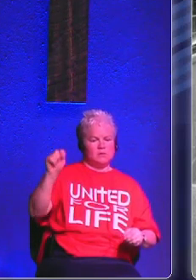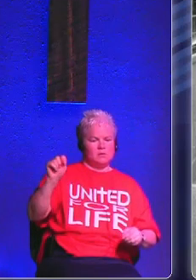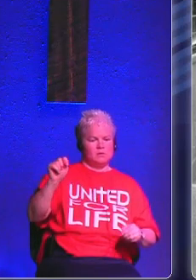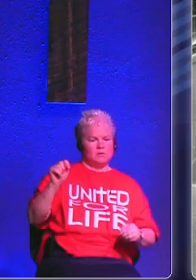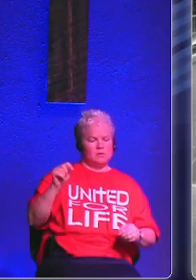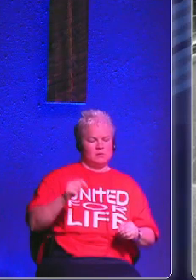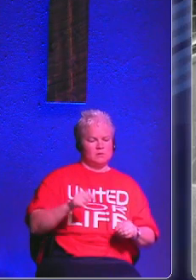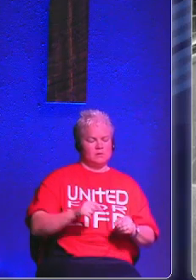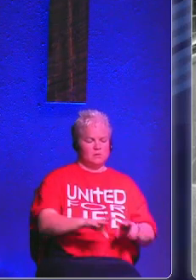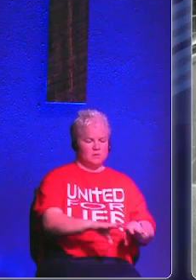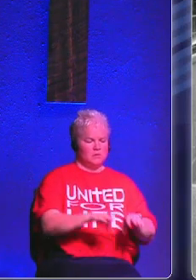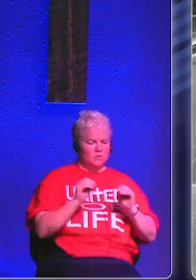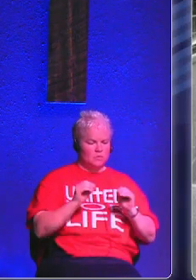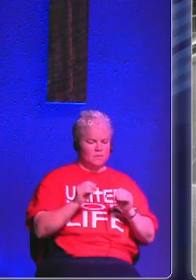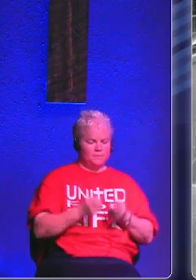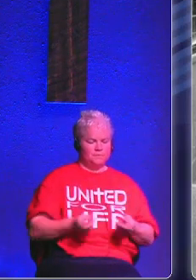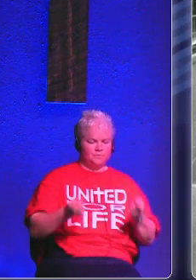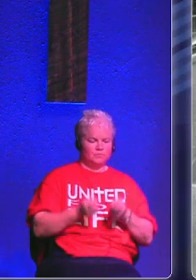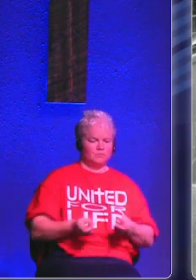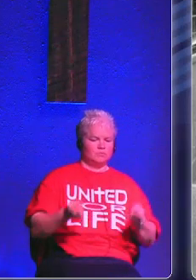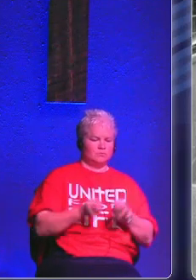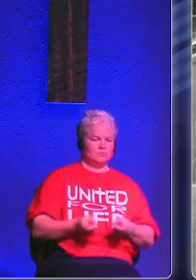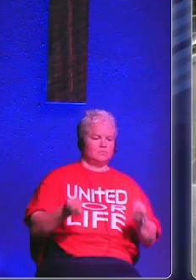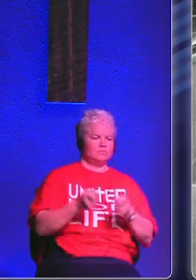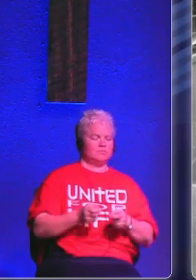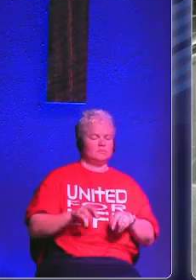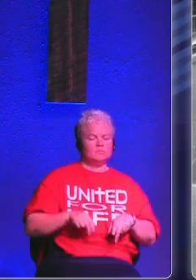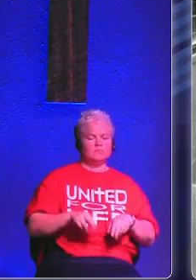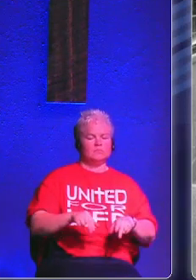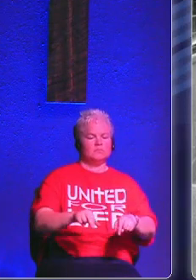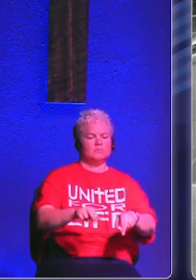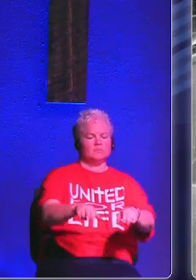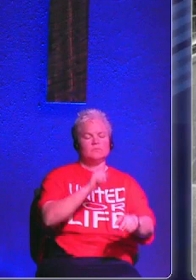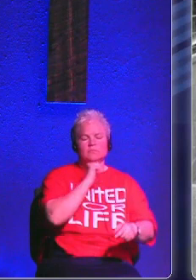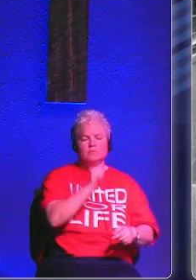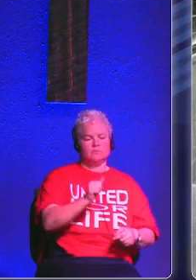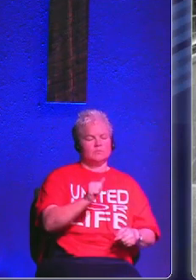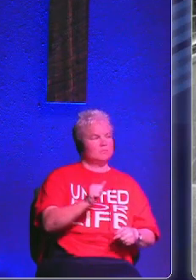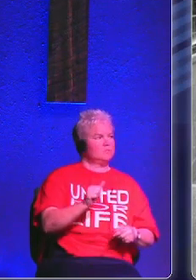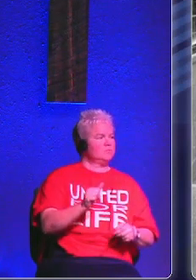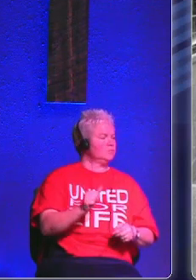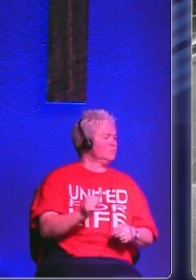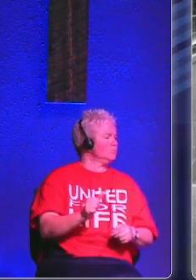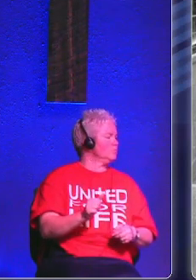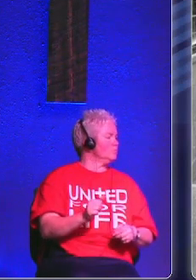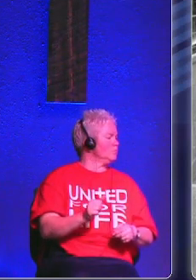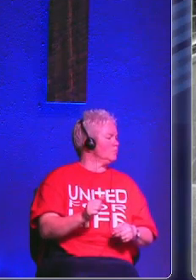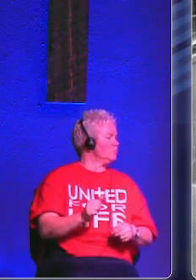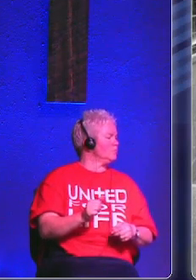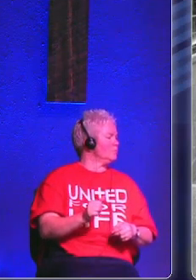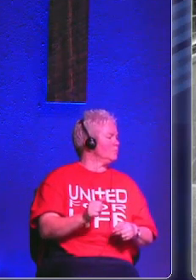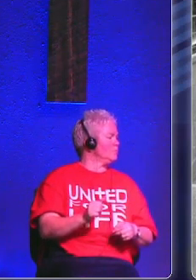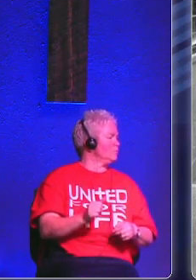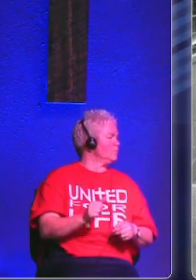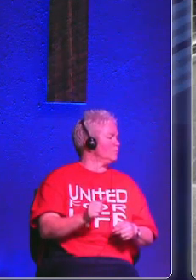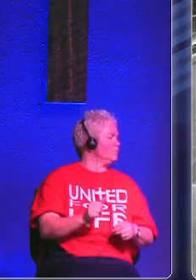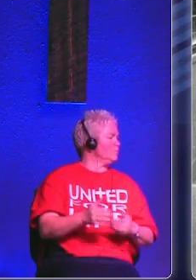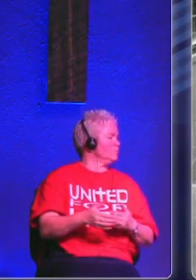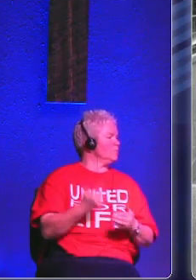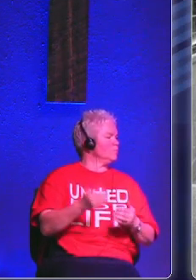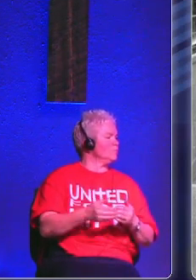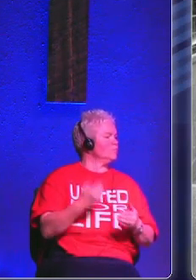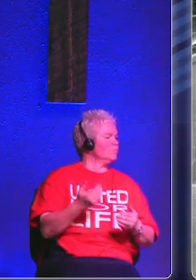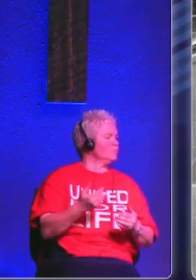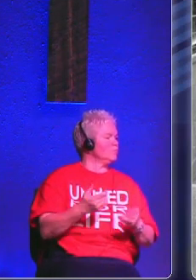Never wanting to leave their sin. It's another reason people won't walk into church. And most of the time it's just because they